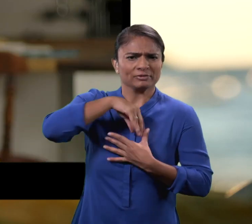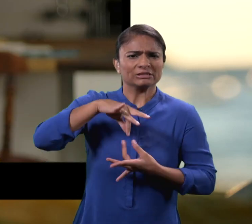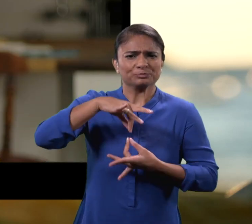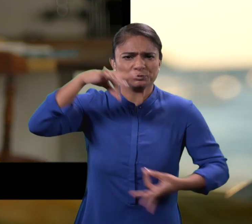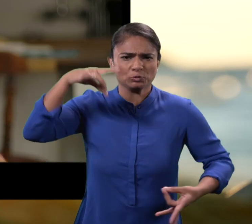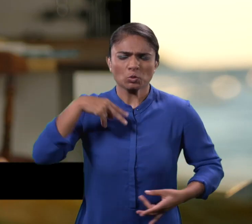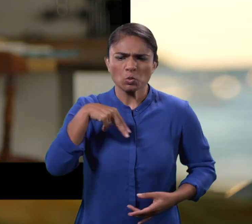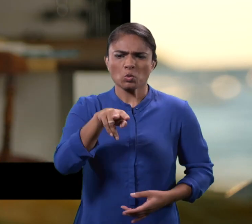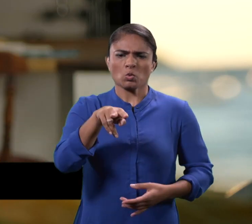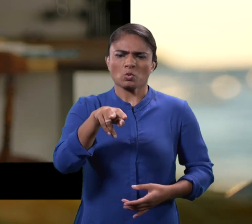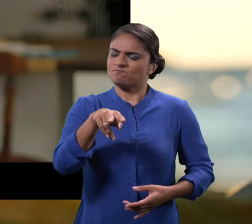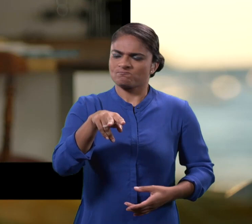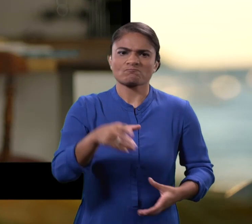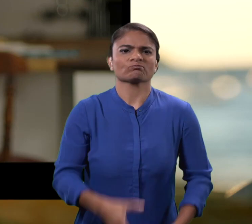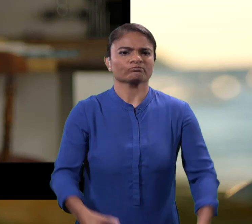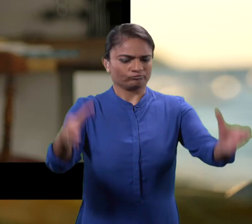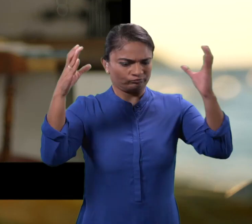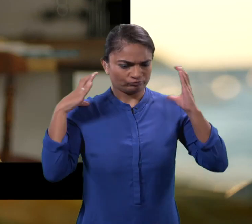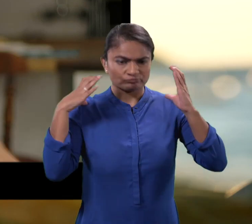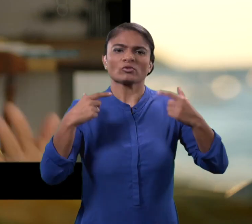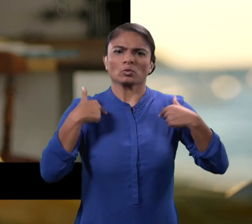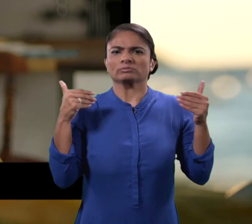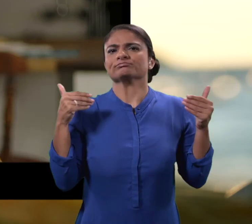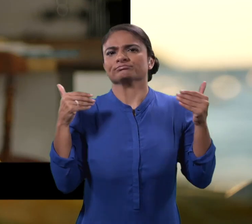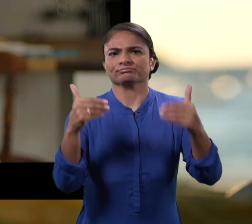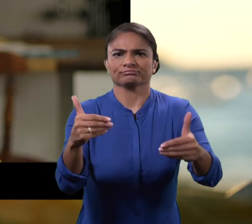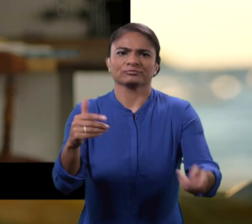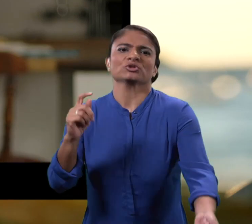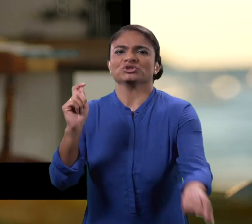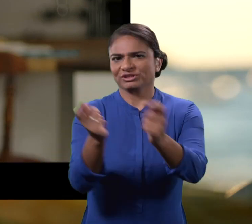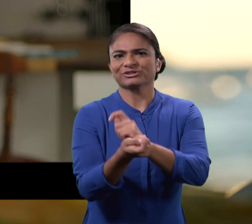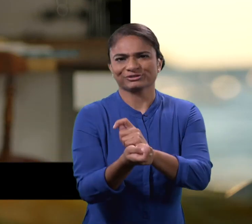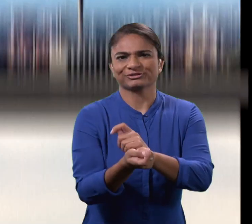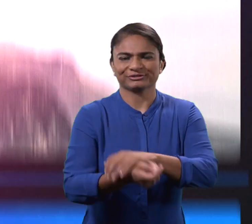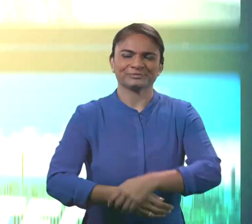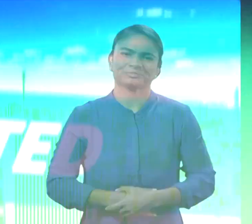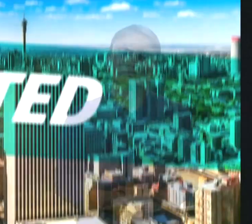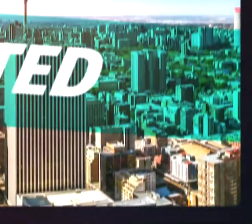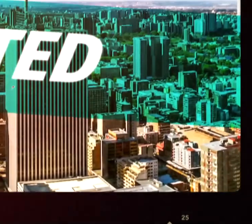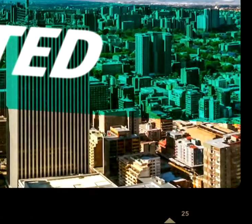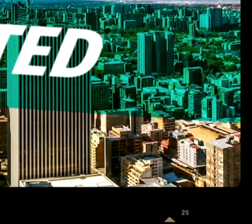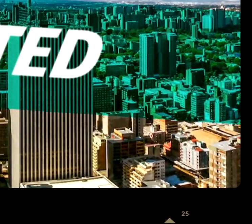disabilities, and that now it's that responsibility that we have to take it forward and make the change.